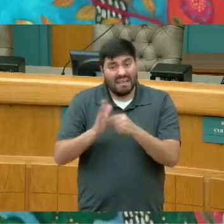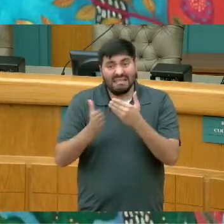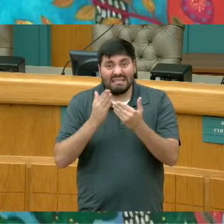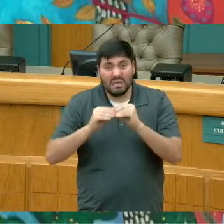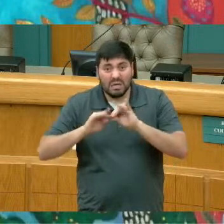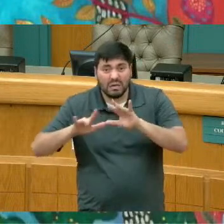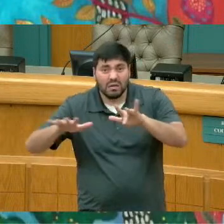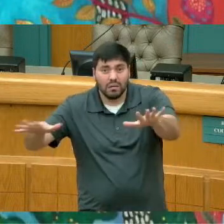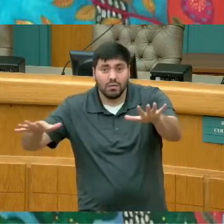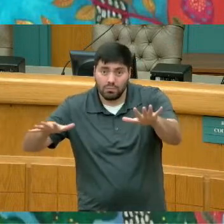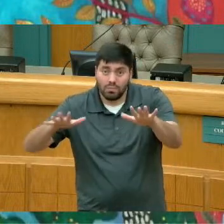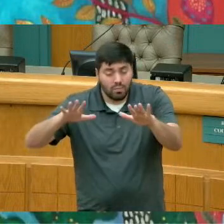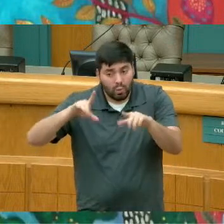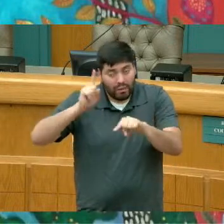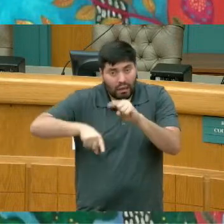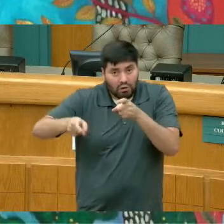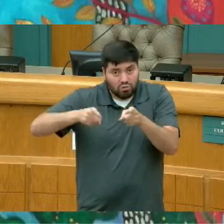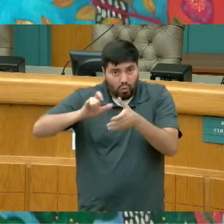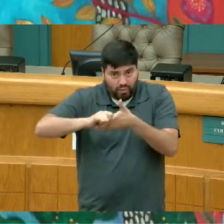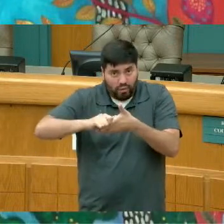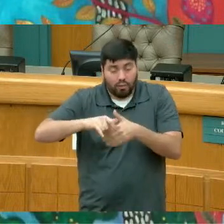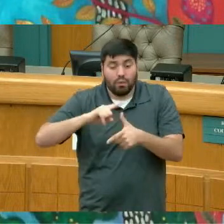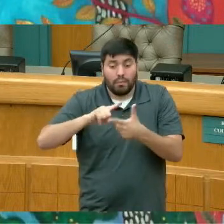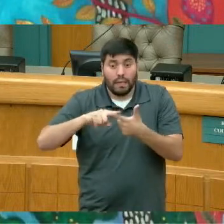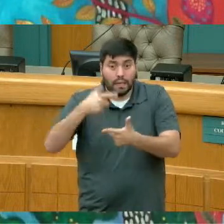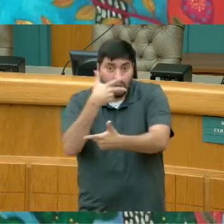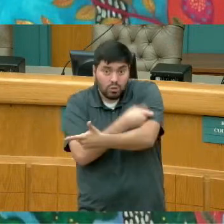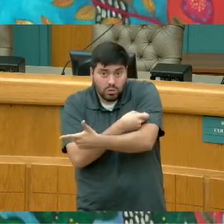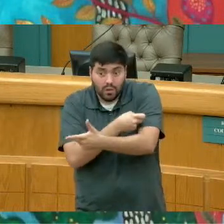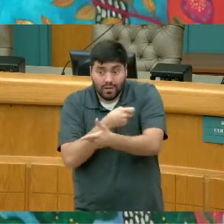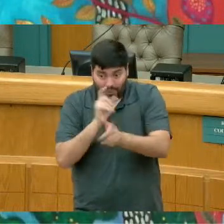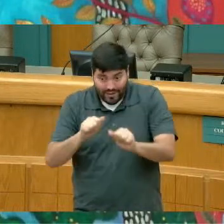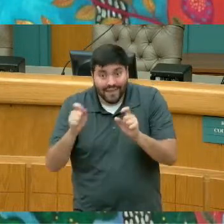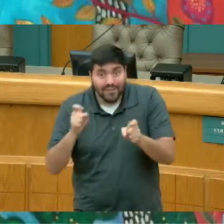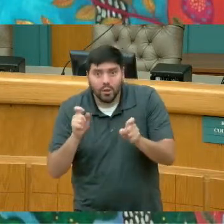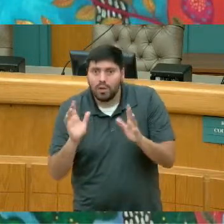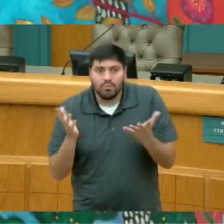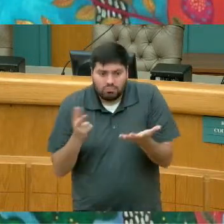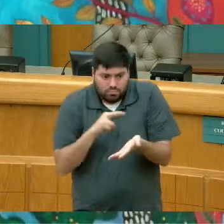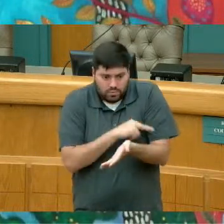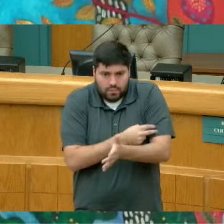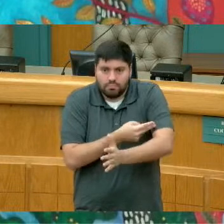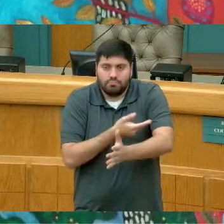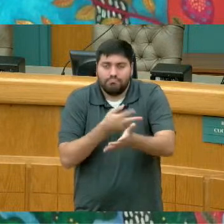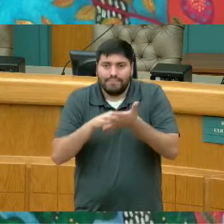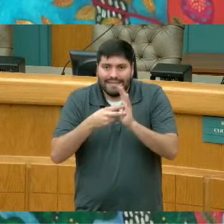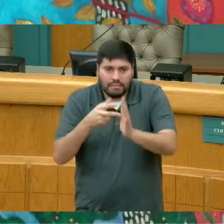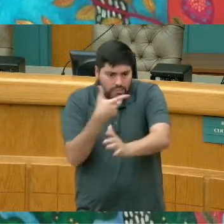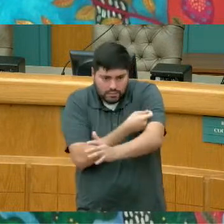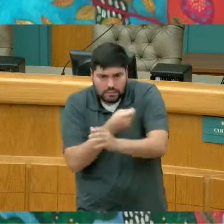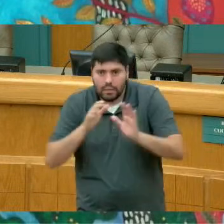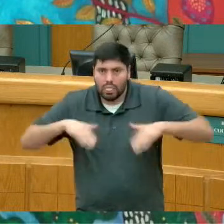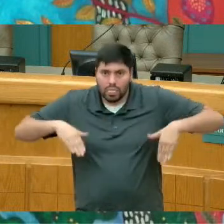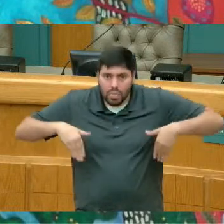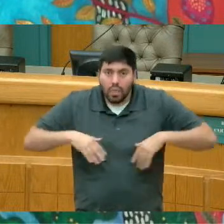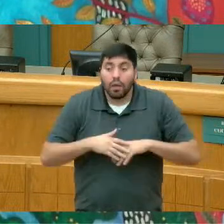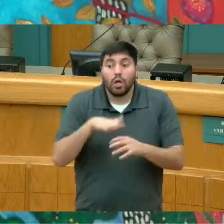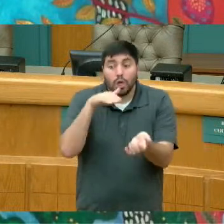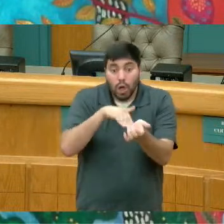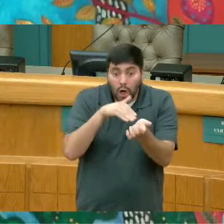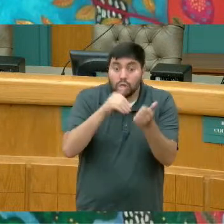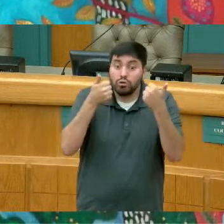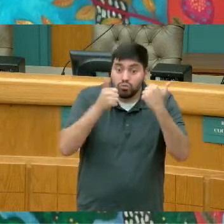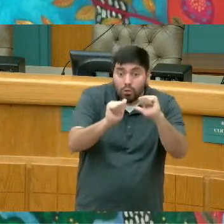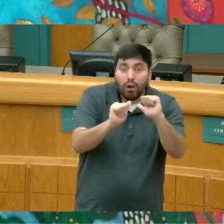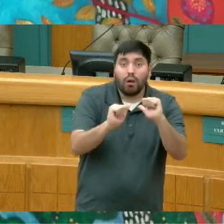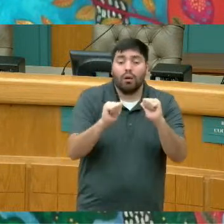highly contagious. We cannot control there is no vaccine or no real remedy. We do the best we can, and the doctors